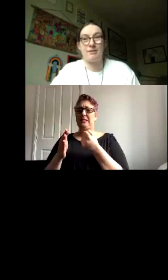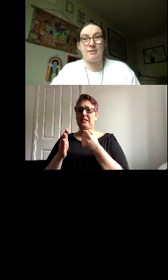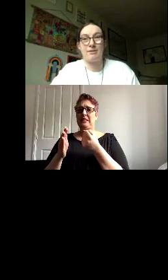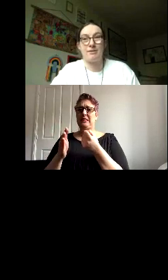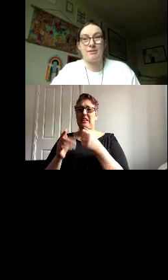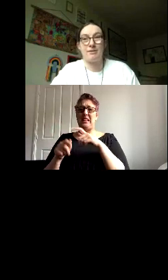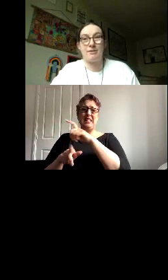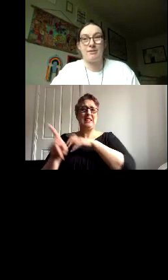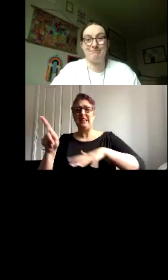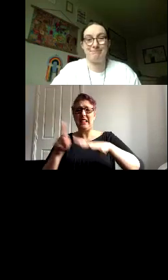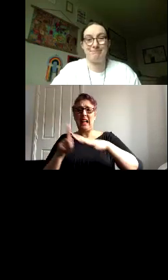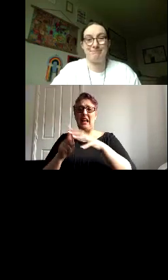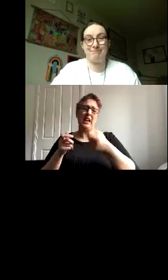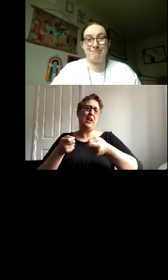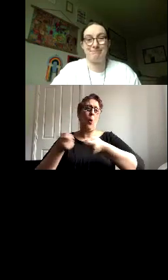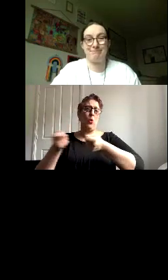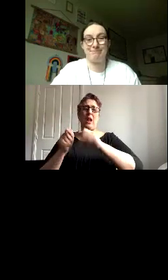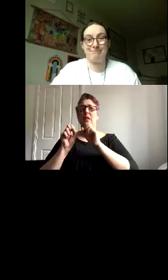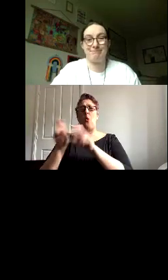answers.